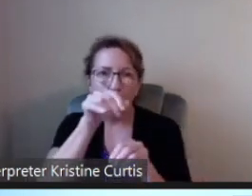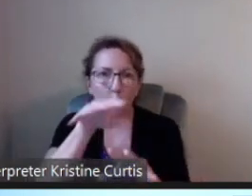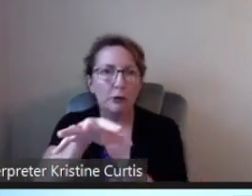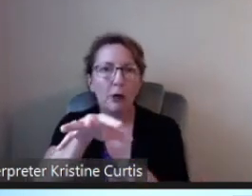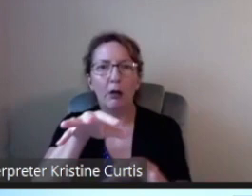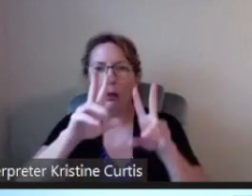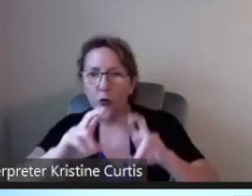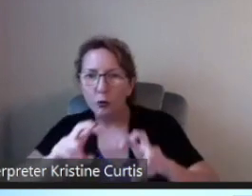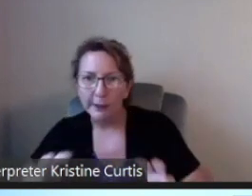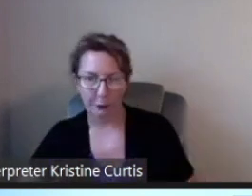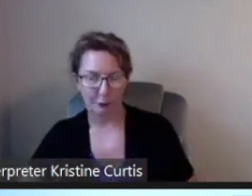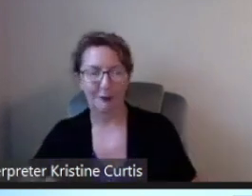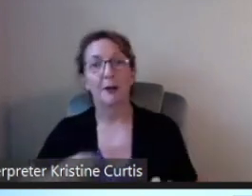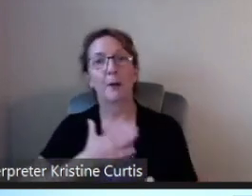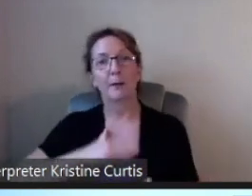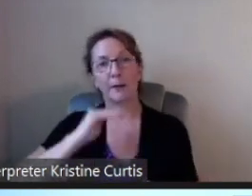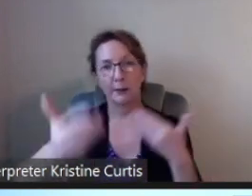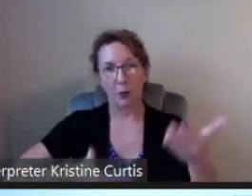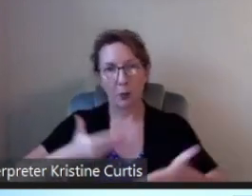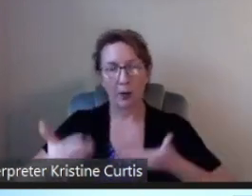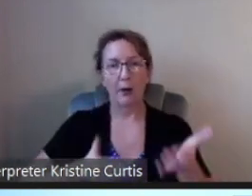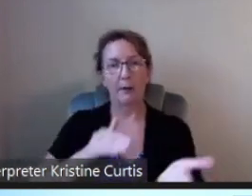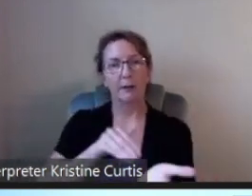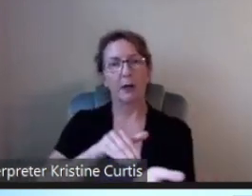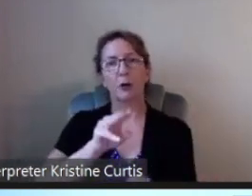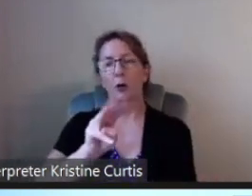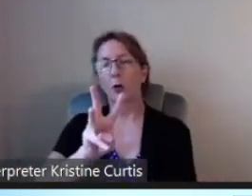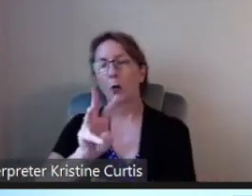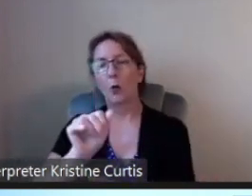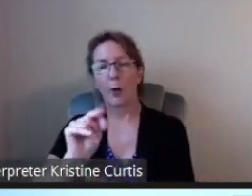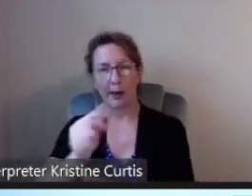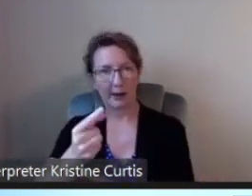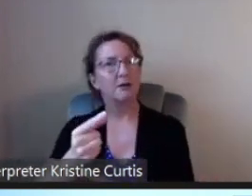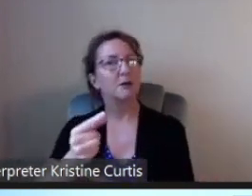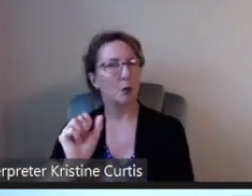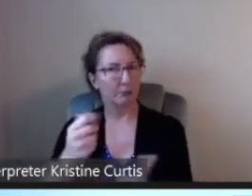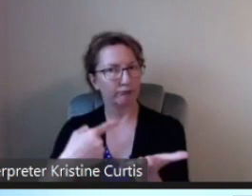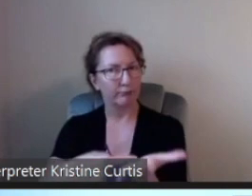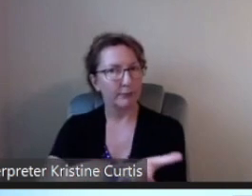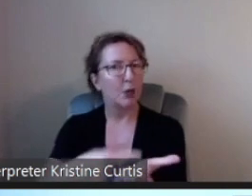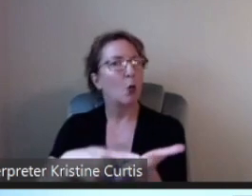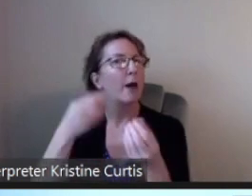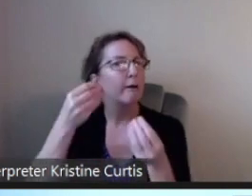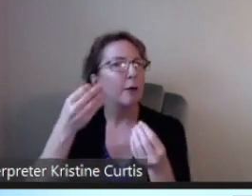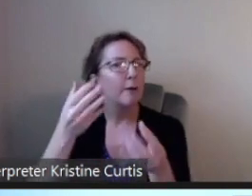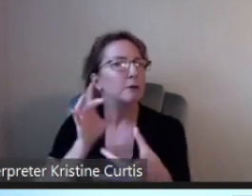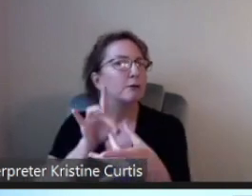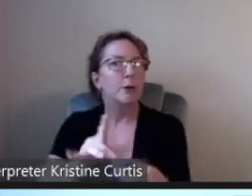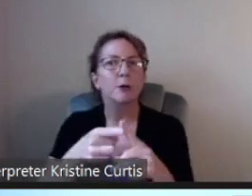work. Please welcome Dr. Wang to discuss what information to share with people on mask-making